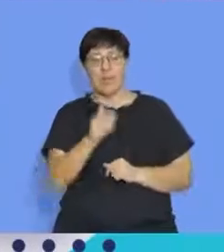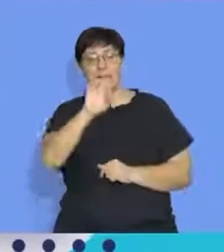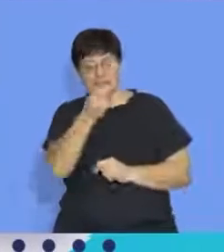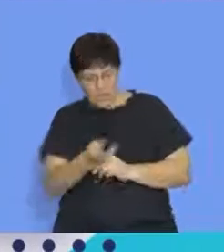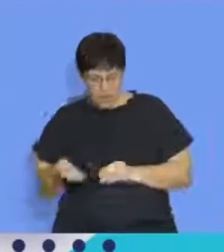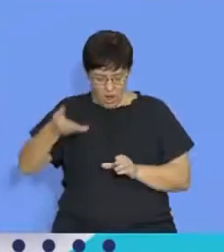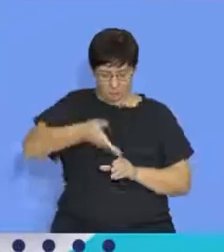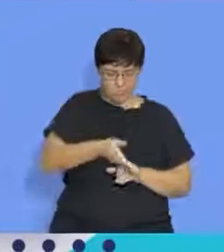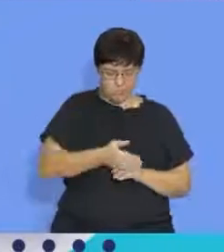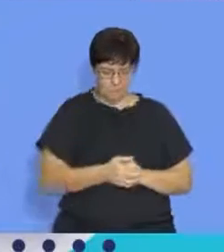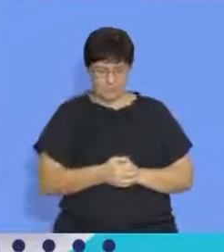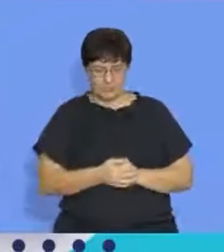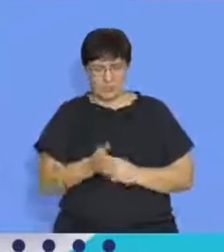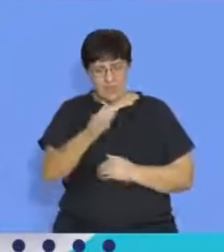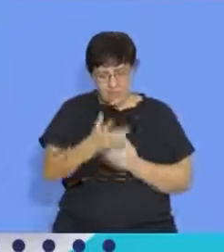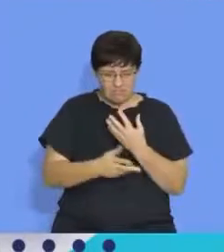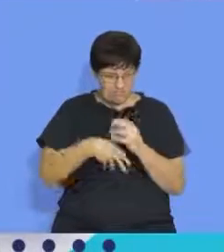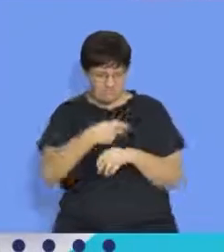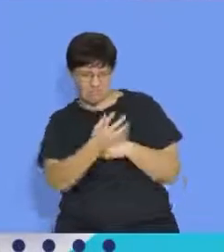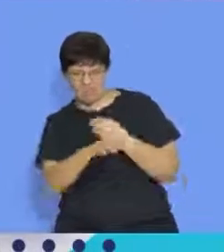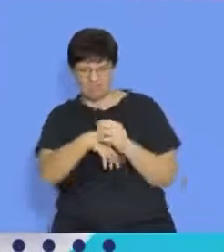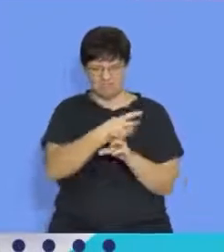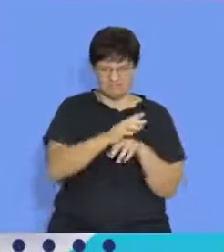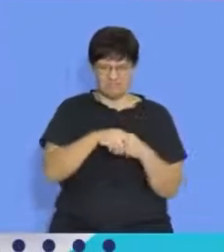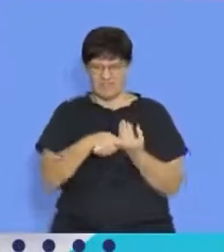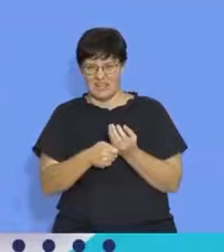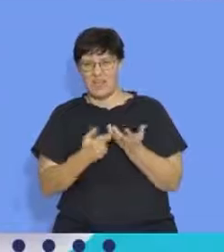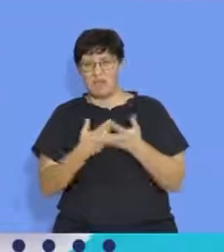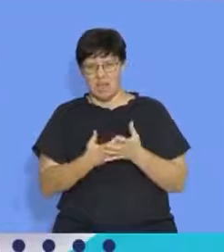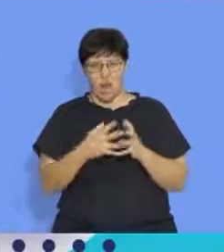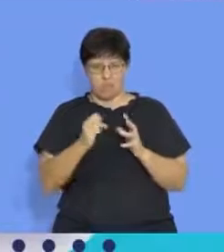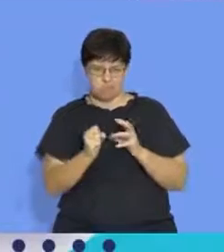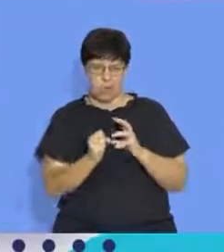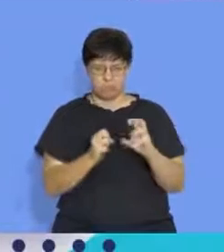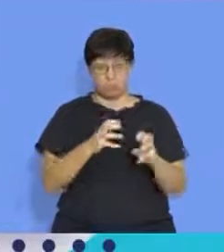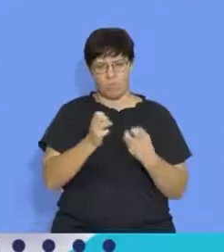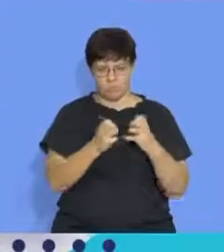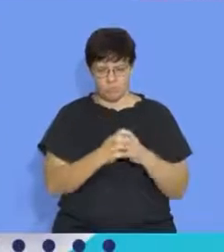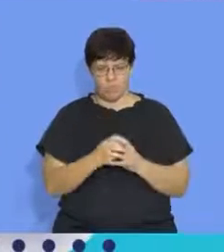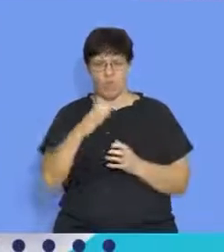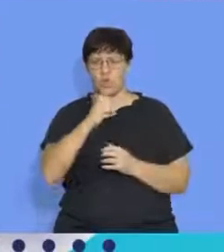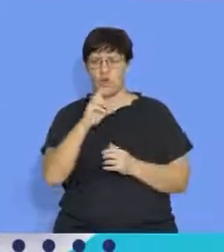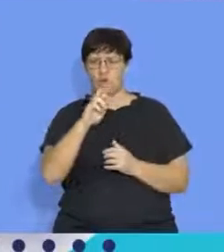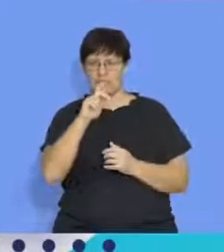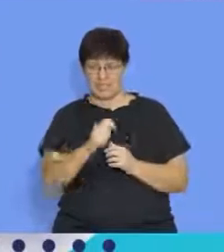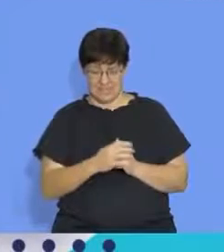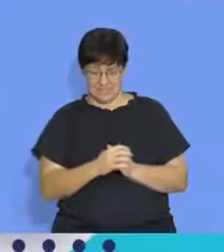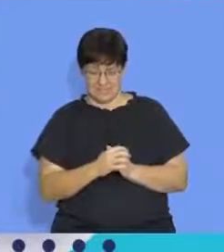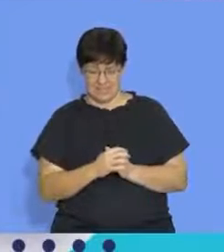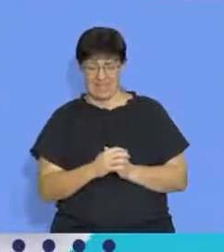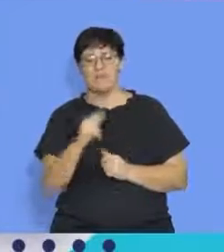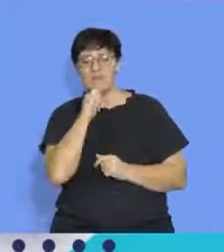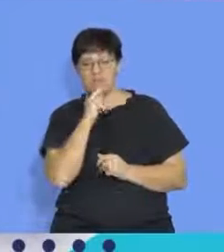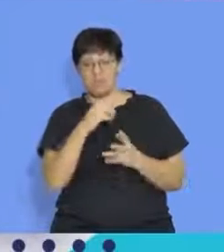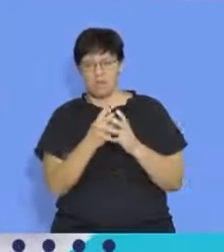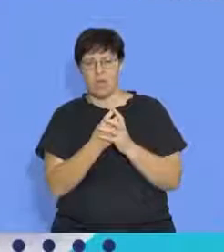it. And that bacteria makes it all lumpy. We call it curd. And we just basically take all the moisture